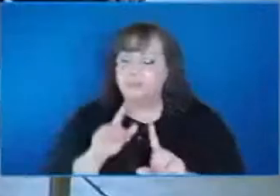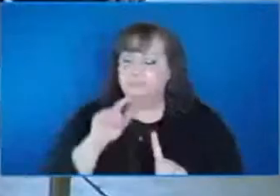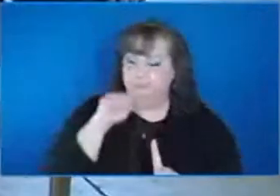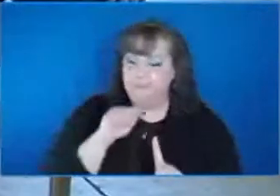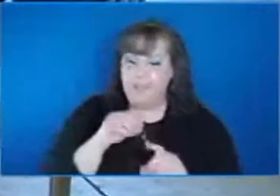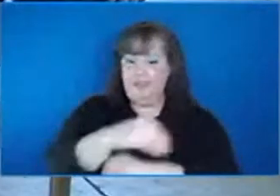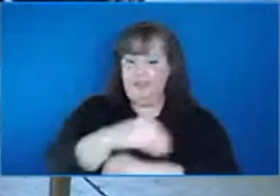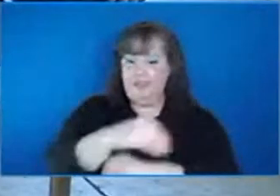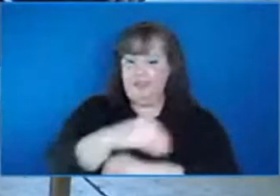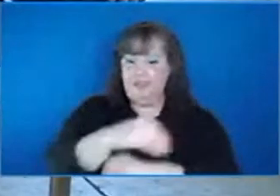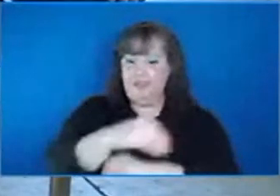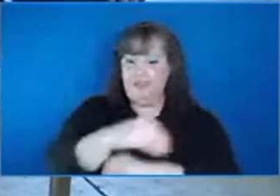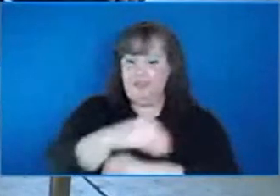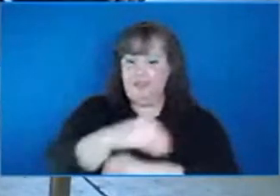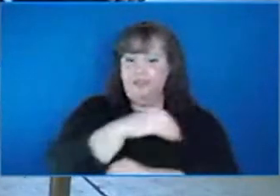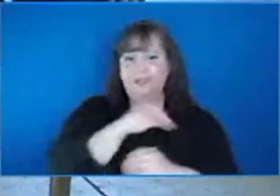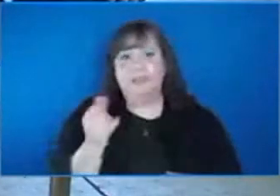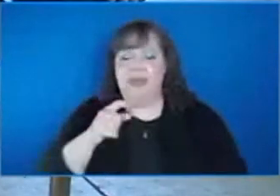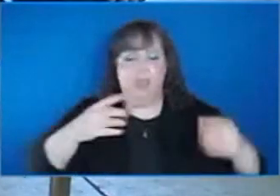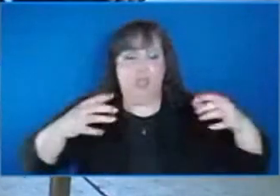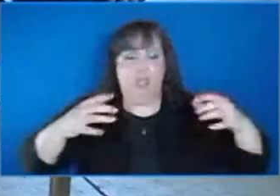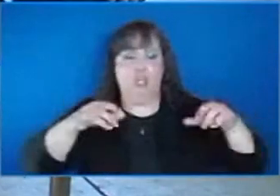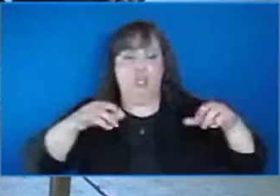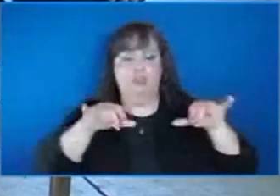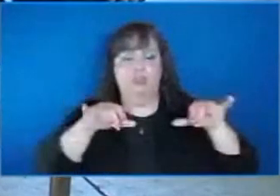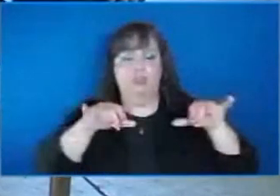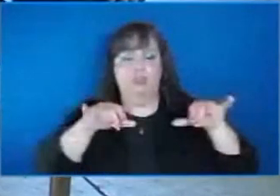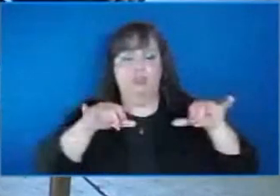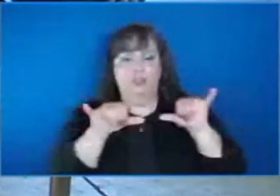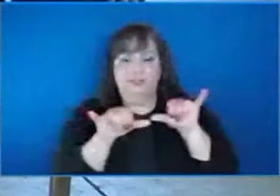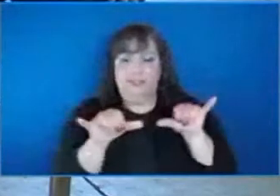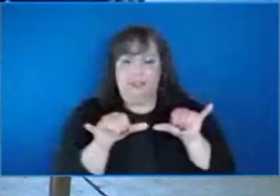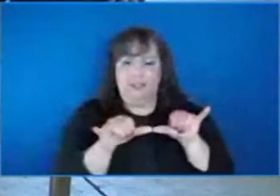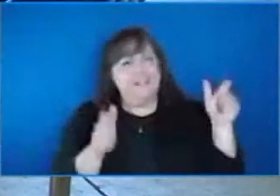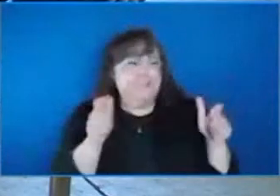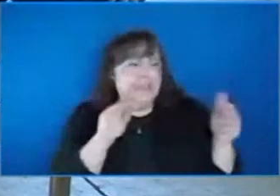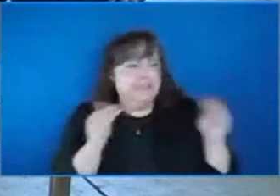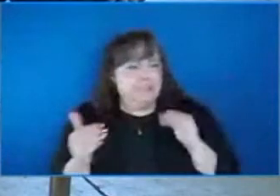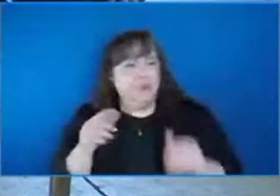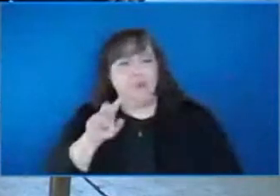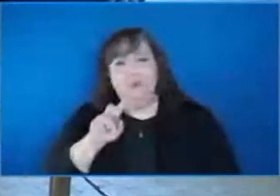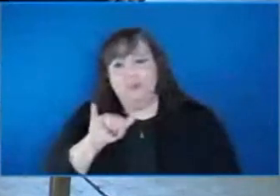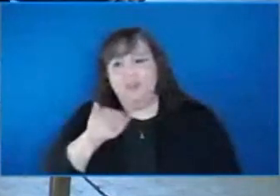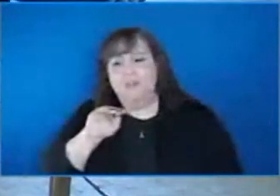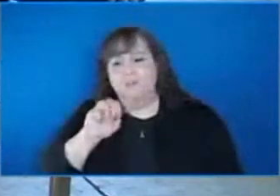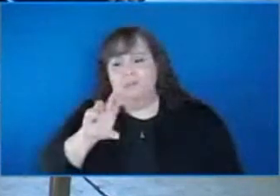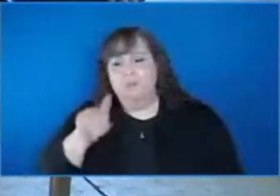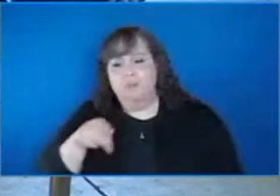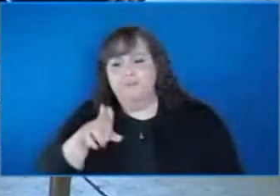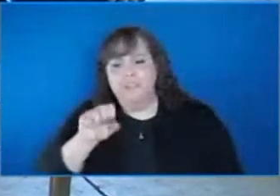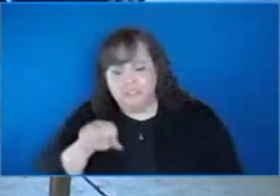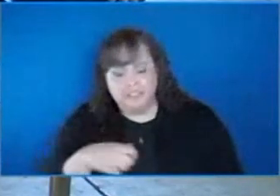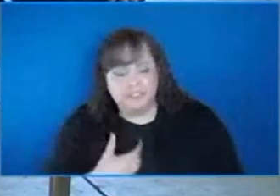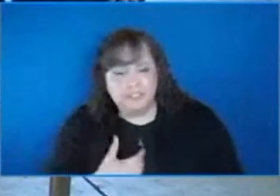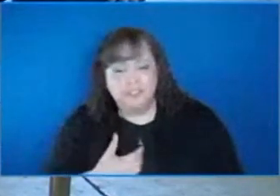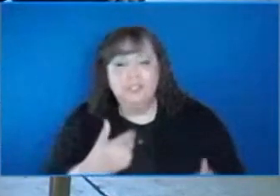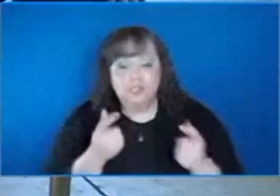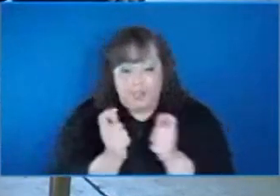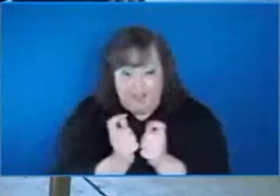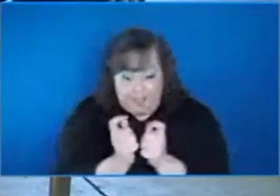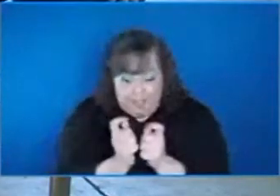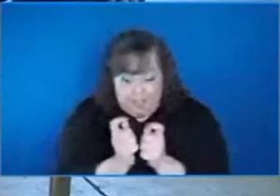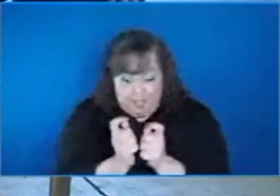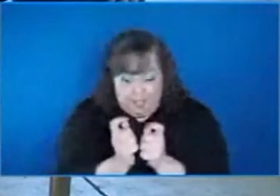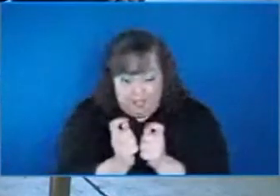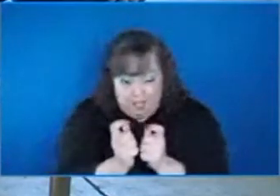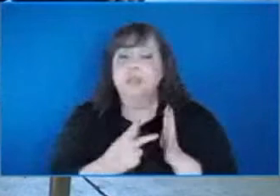It's big compared to Dimorphos. So when we make this little change to Dimorphos, the overall momentum of this system is